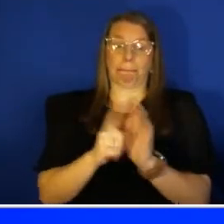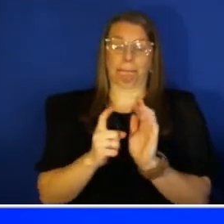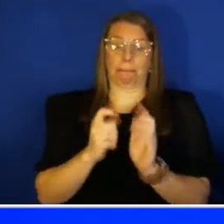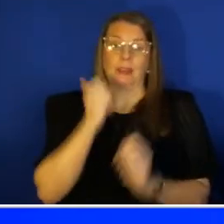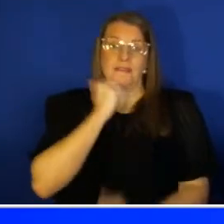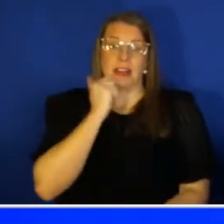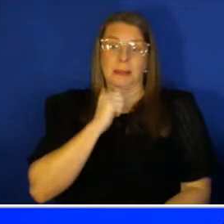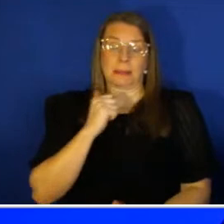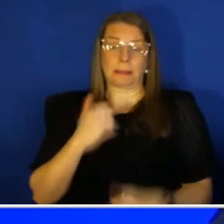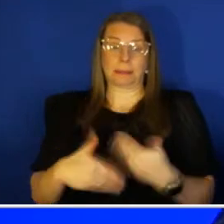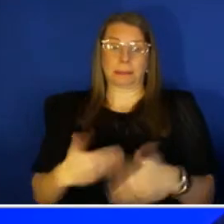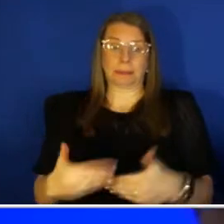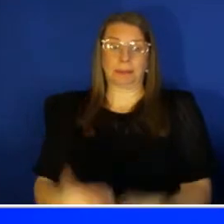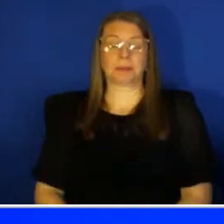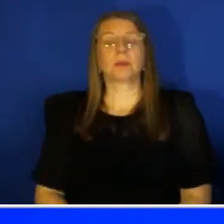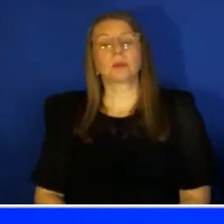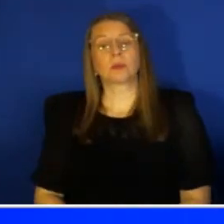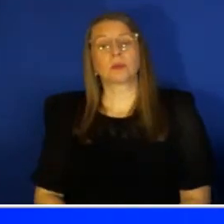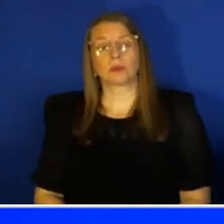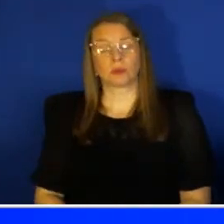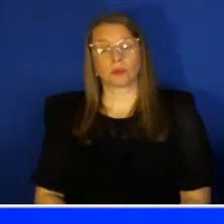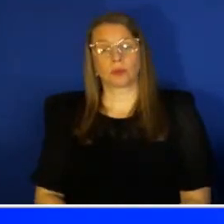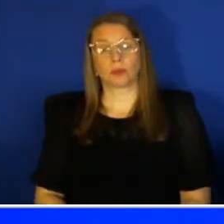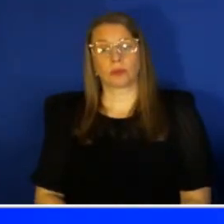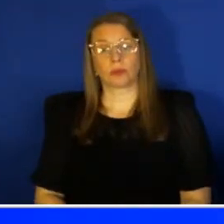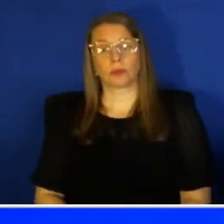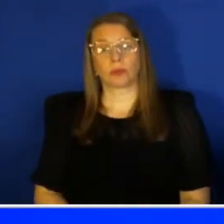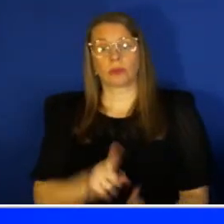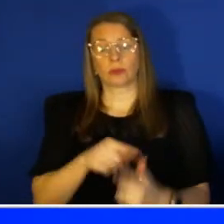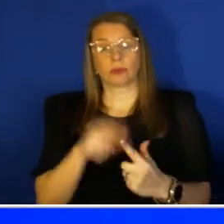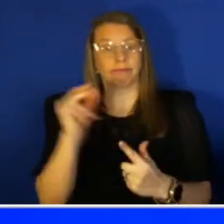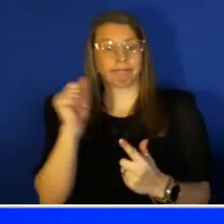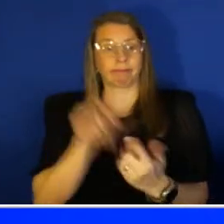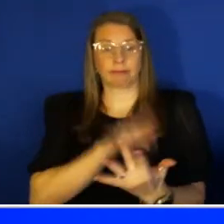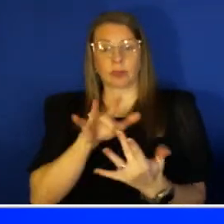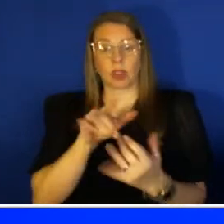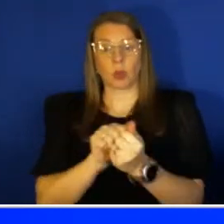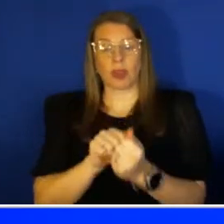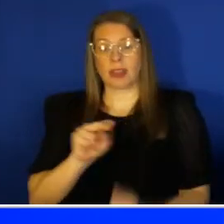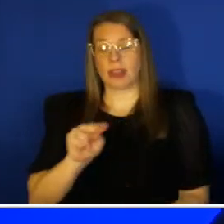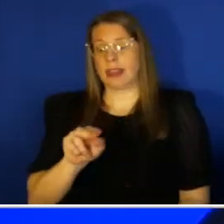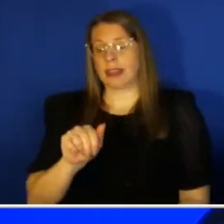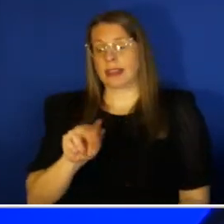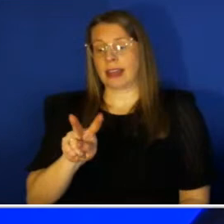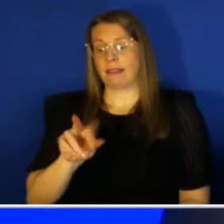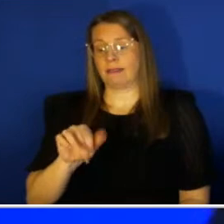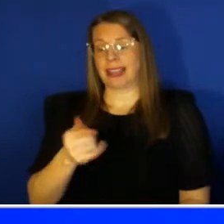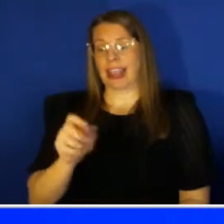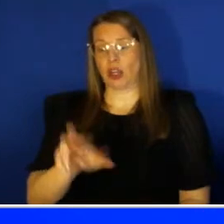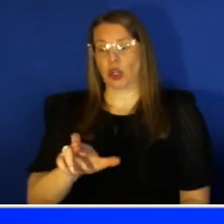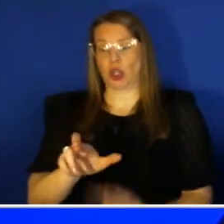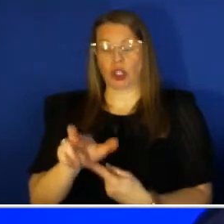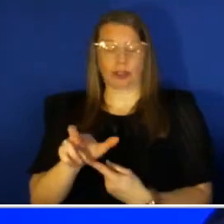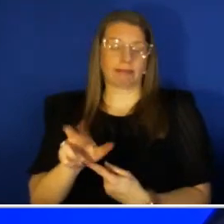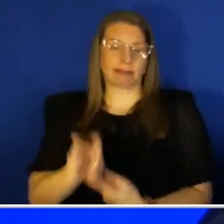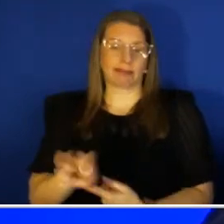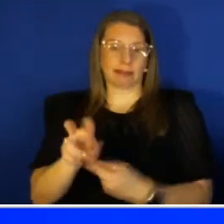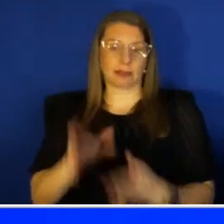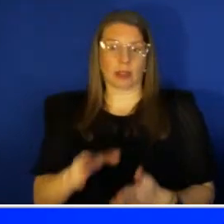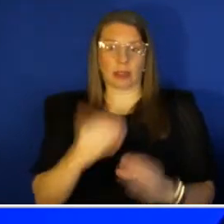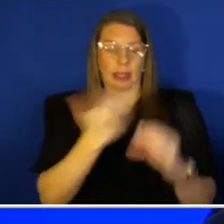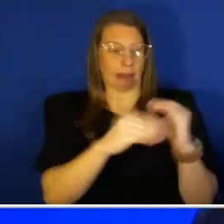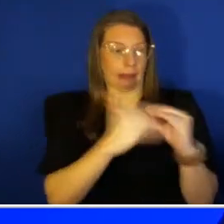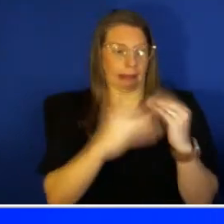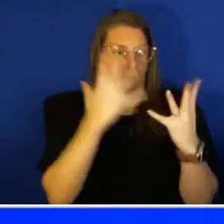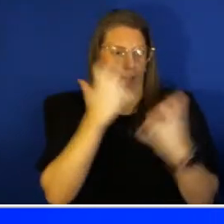of it. And then they get directly in contact with a navigator. So instead of emailing in the dark or trying